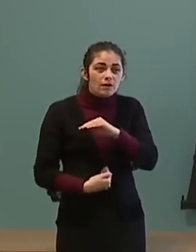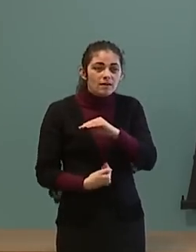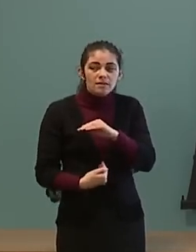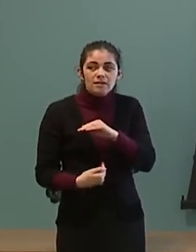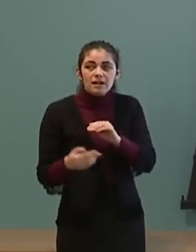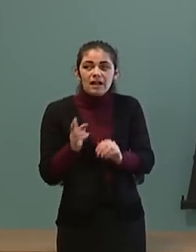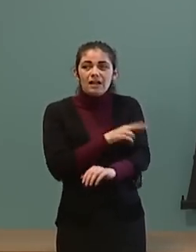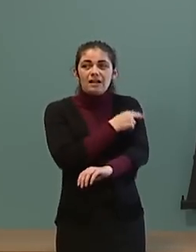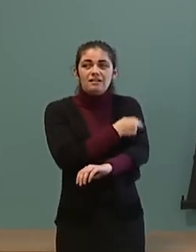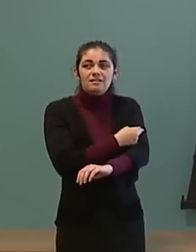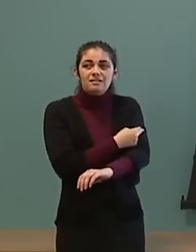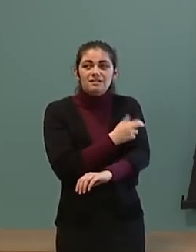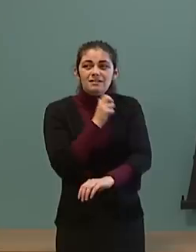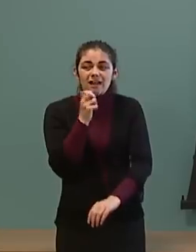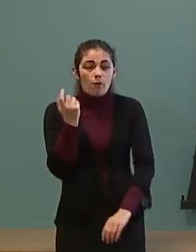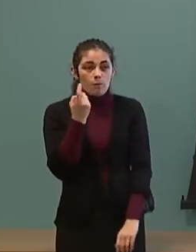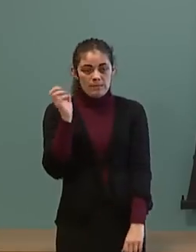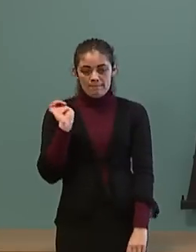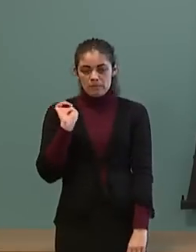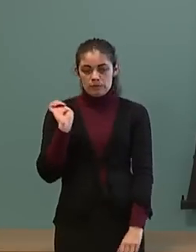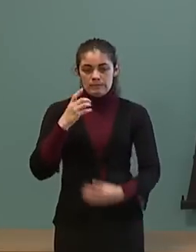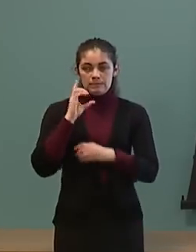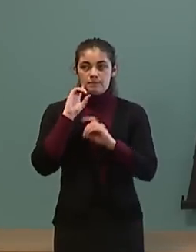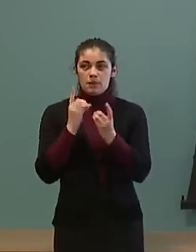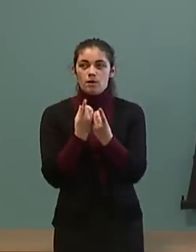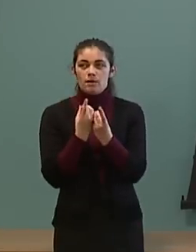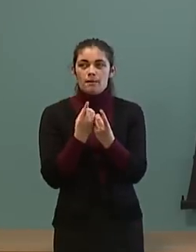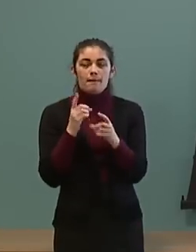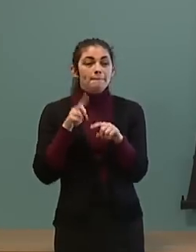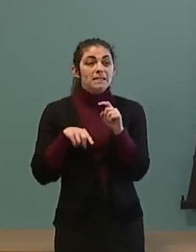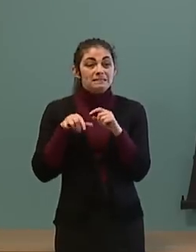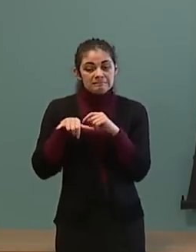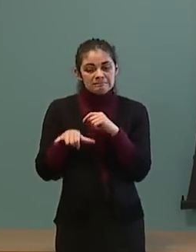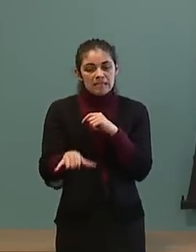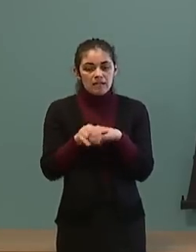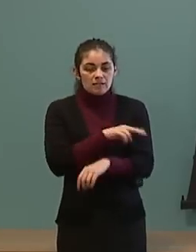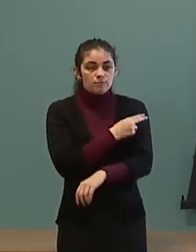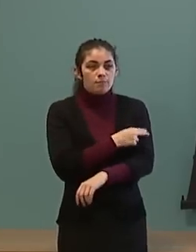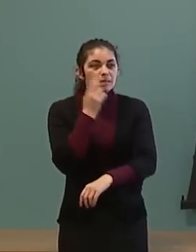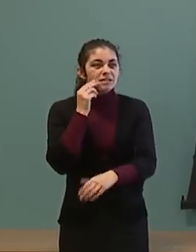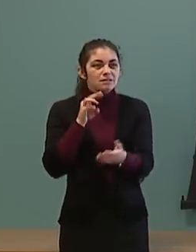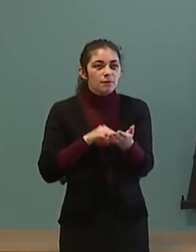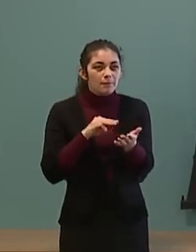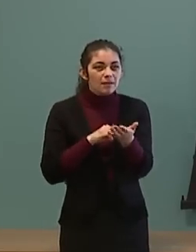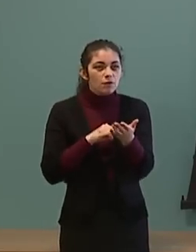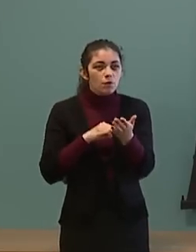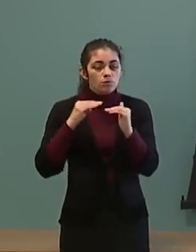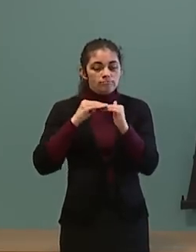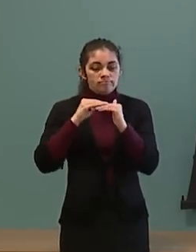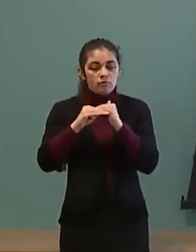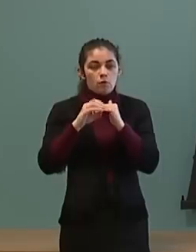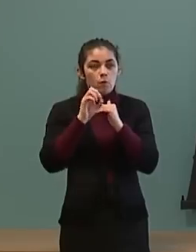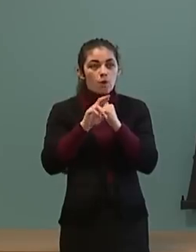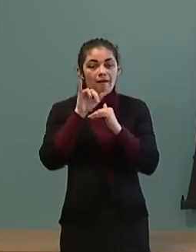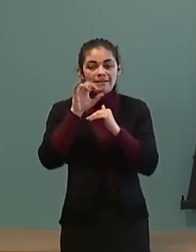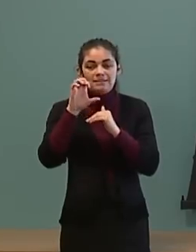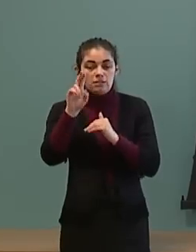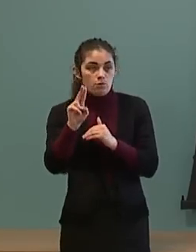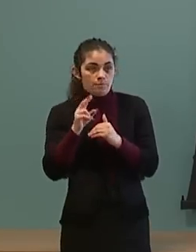a hospital, not just an emergency department visit. This is, they've been admitted to the hospital either on a medical unit or in the